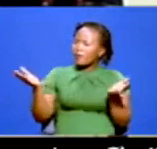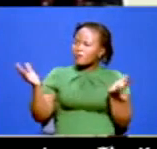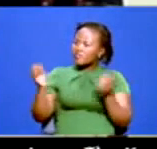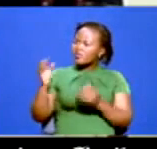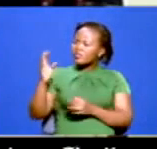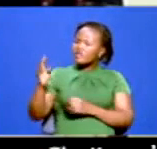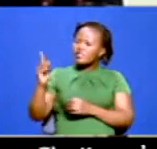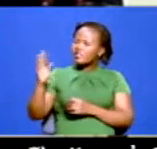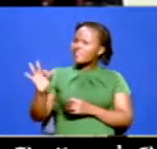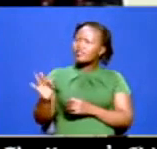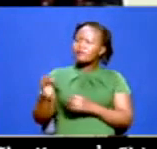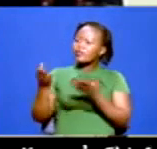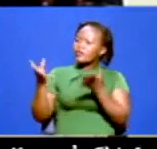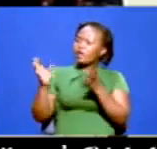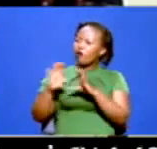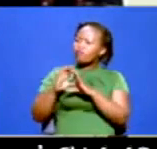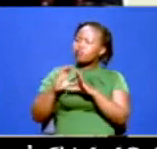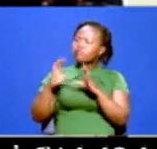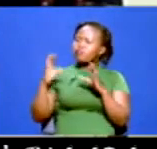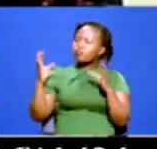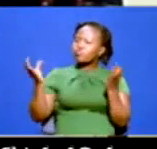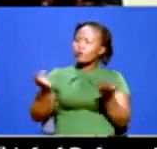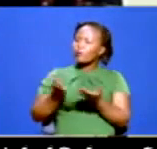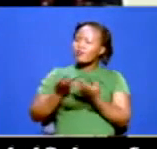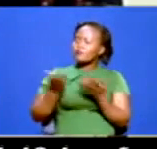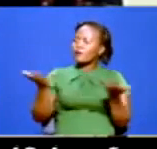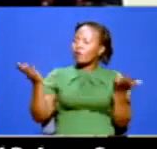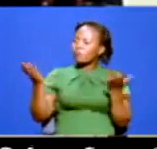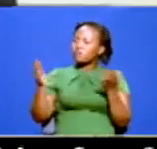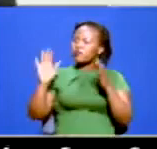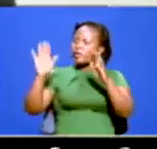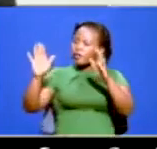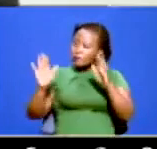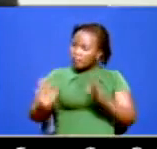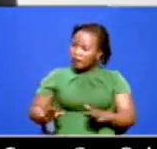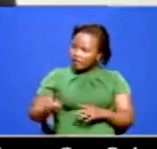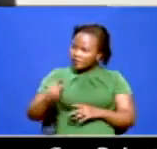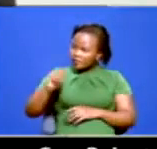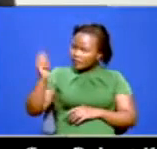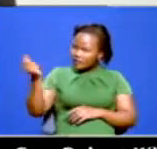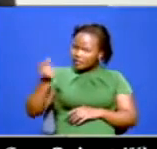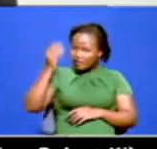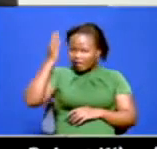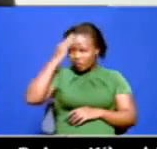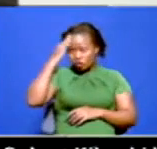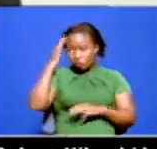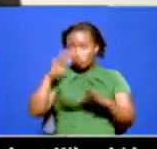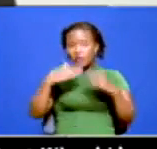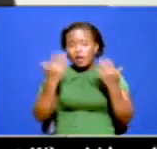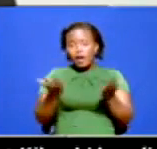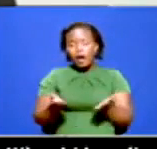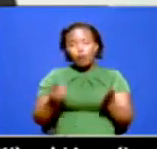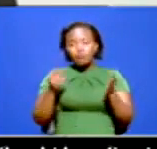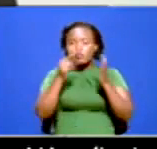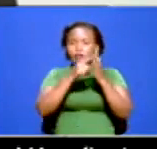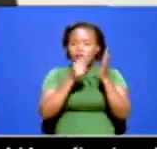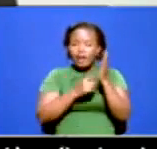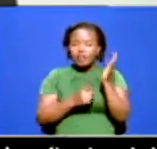our global ranking, because it's very important that probably Kenyans appreciate how we rank in terms of our military might.